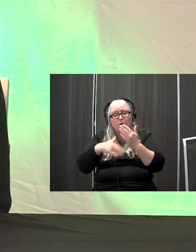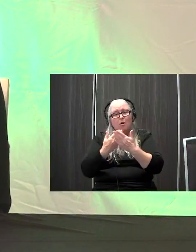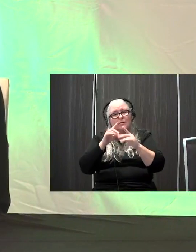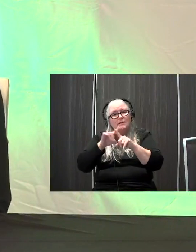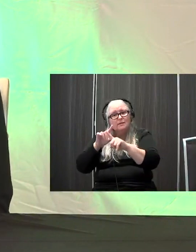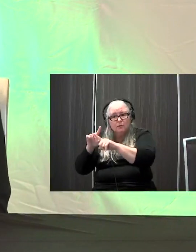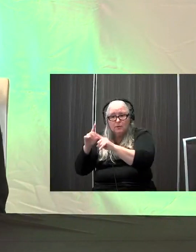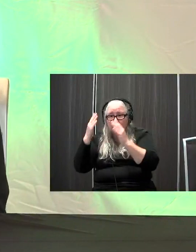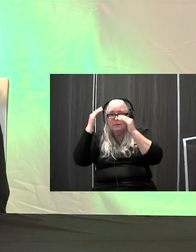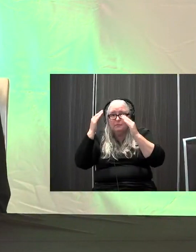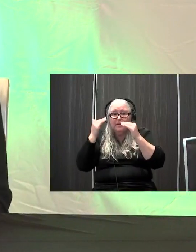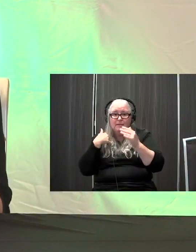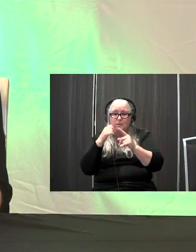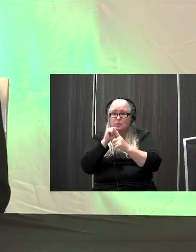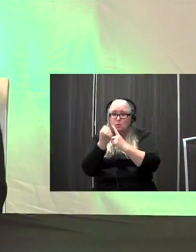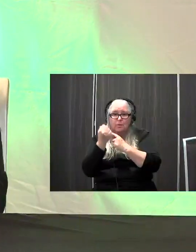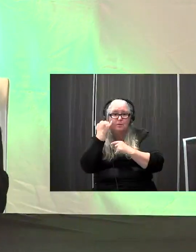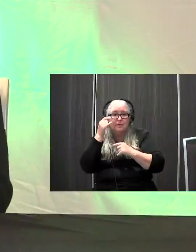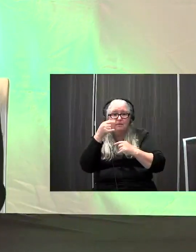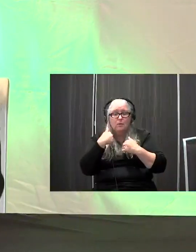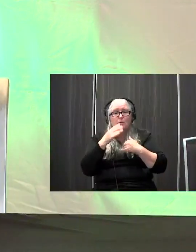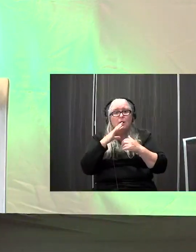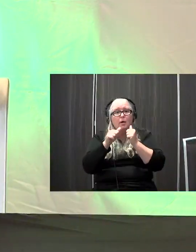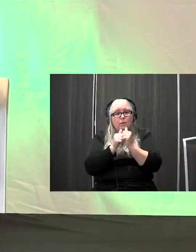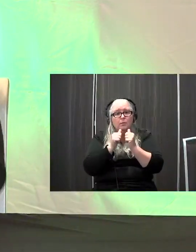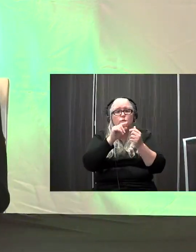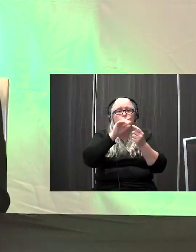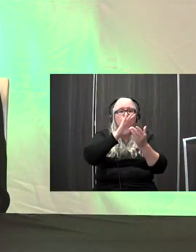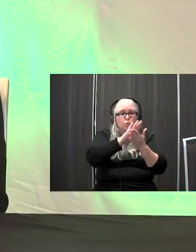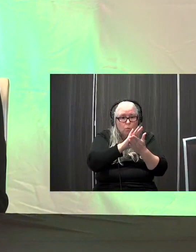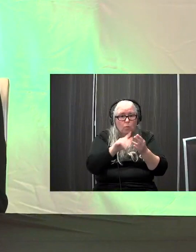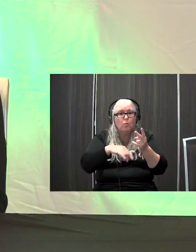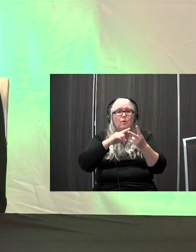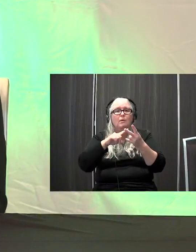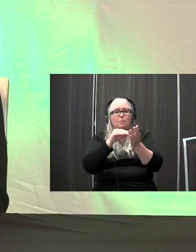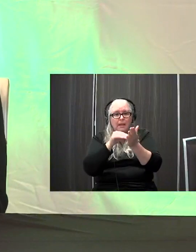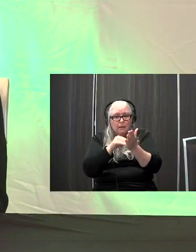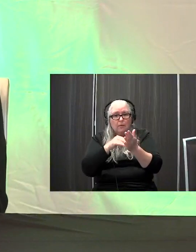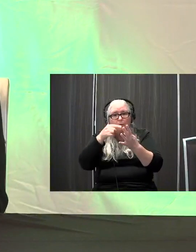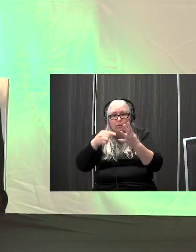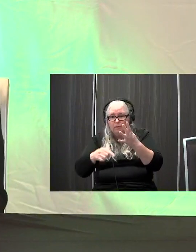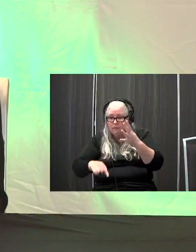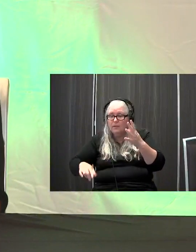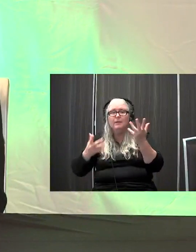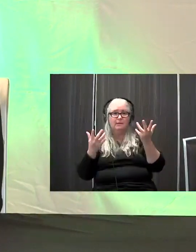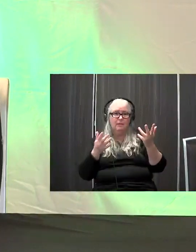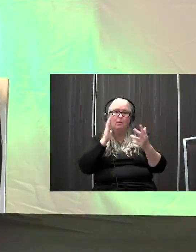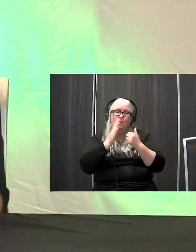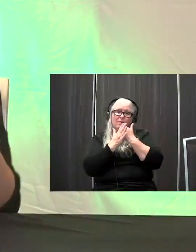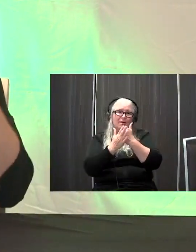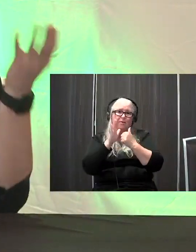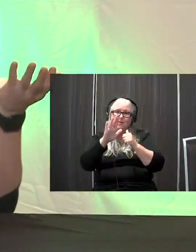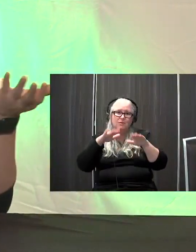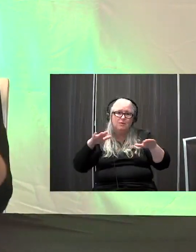your school team, talking to your medical team to make sure that everyone's doing the same approaches, I think that's going to be really helpful for your child